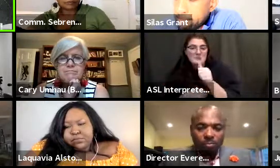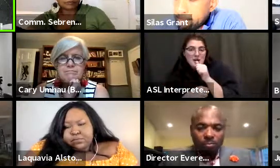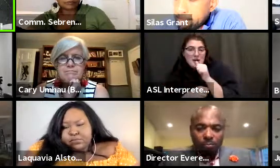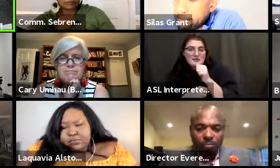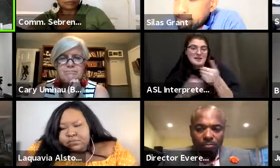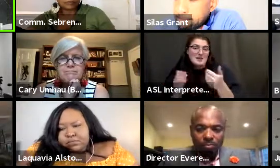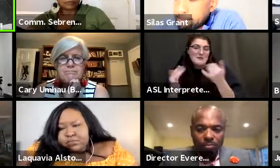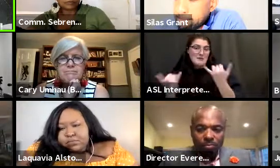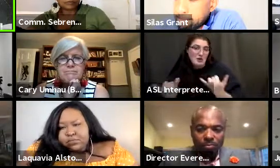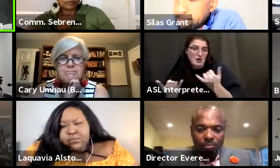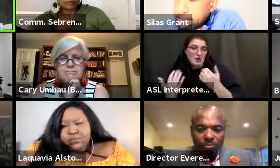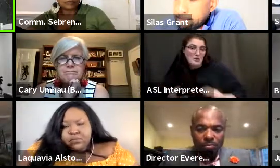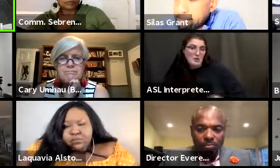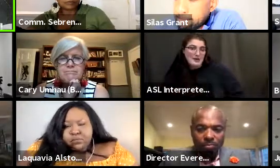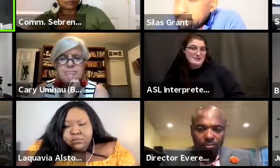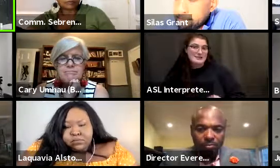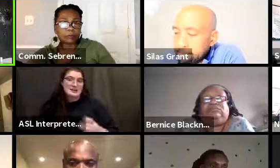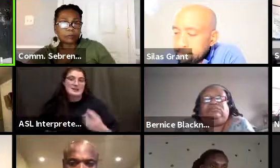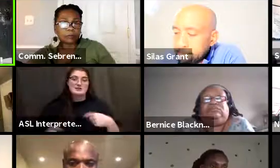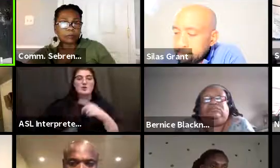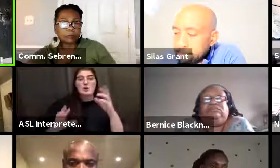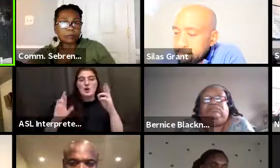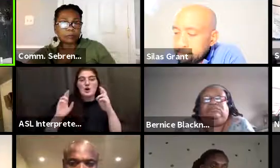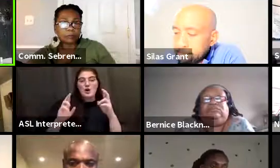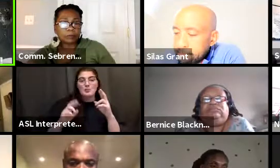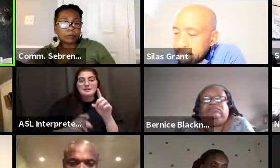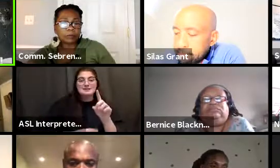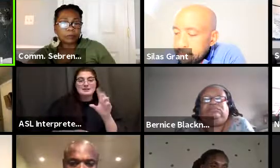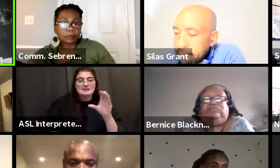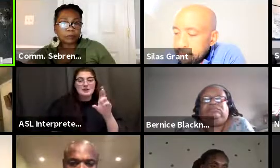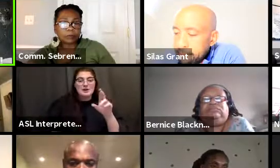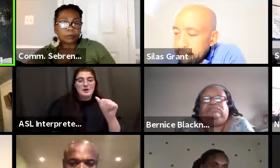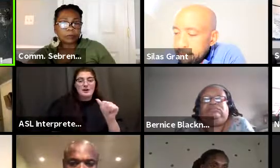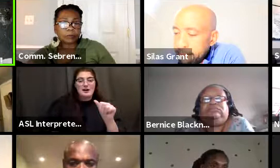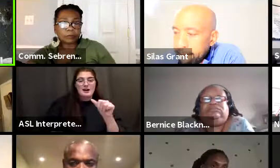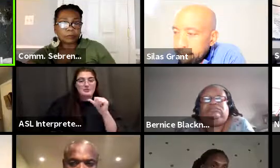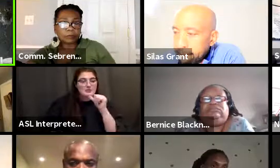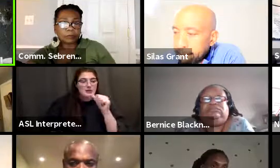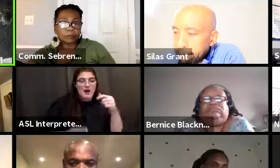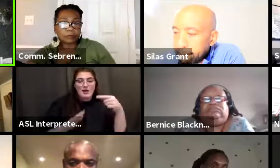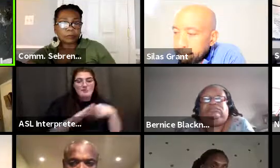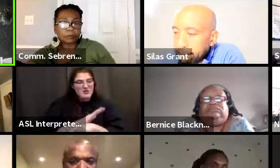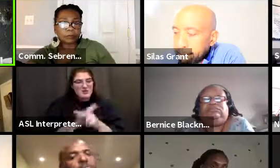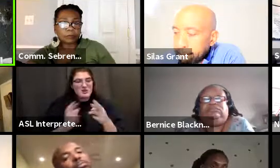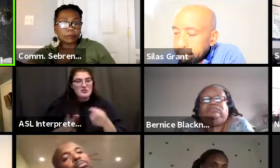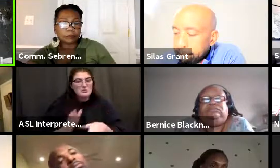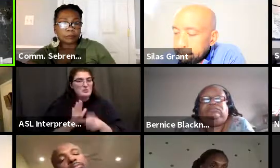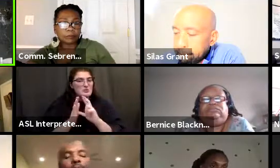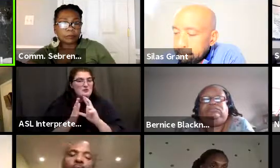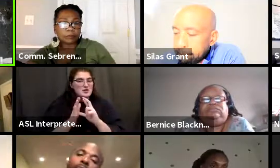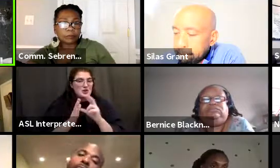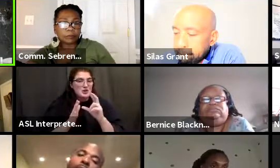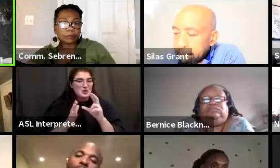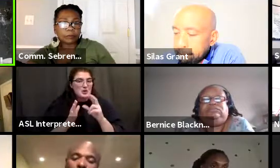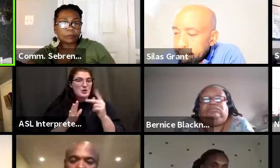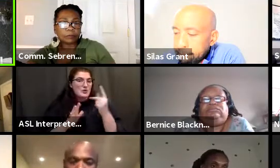hoping that DCRA will not thoroughly review permits before project